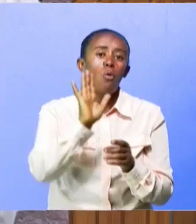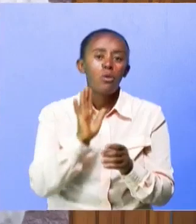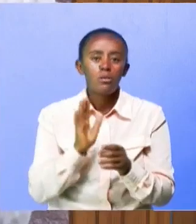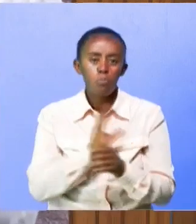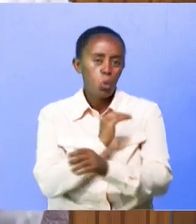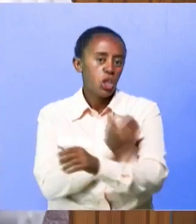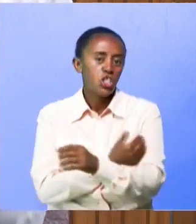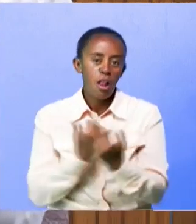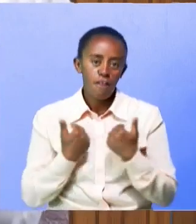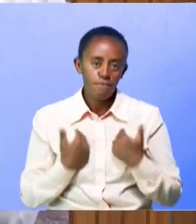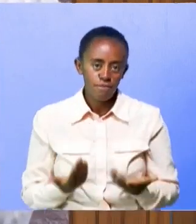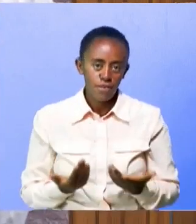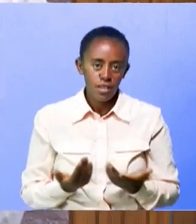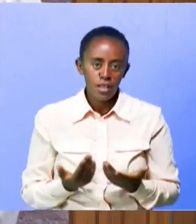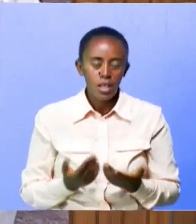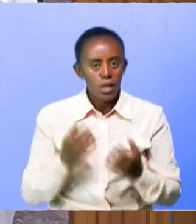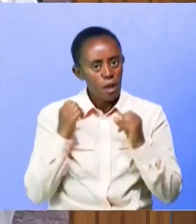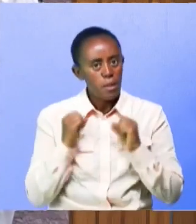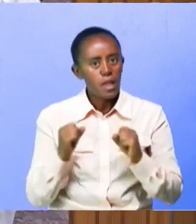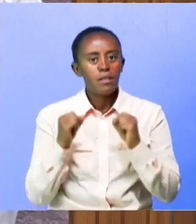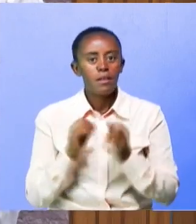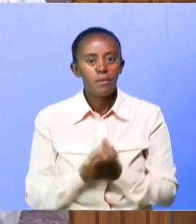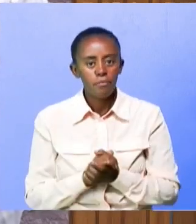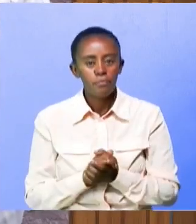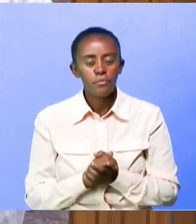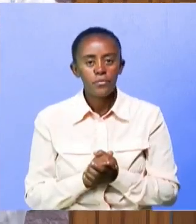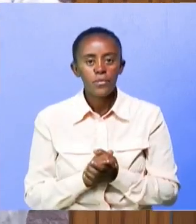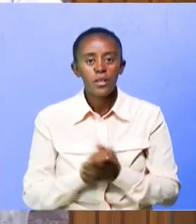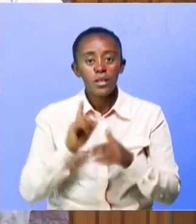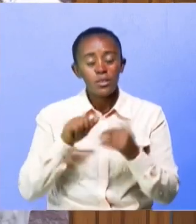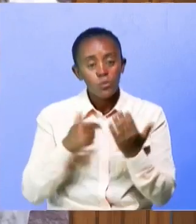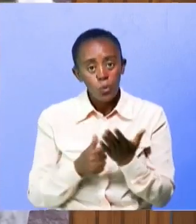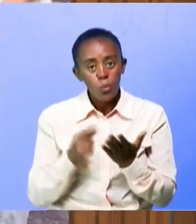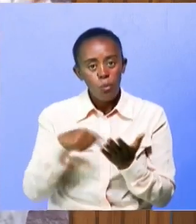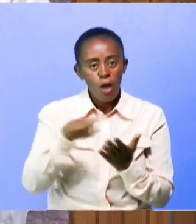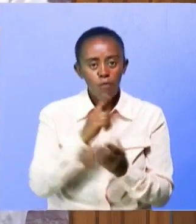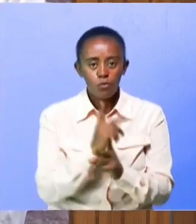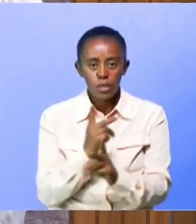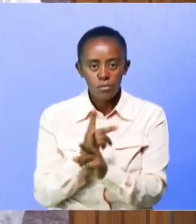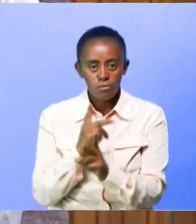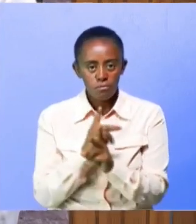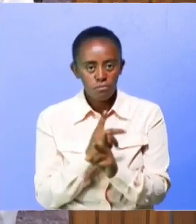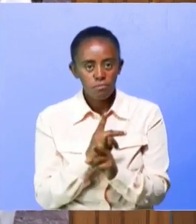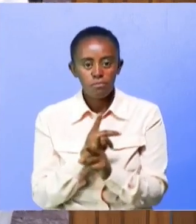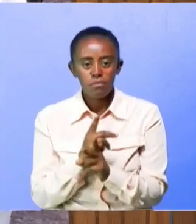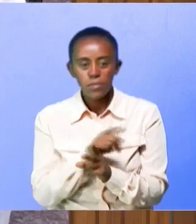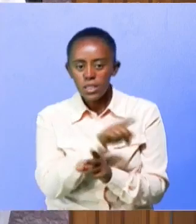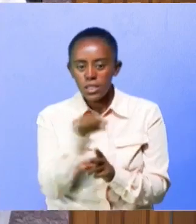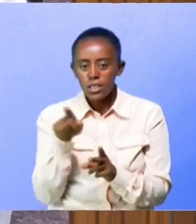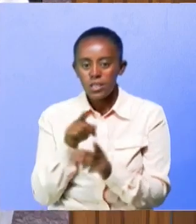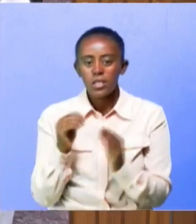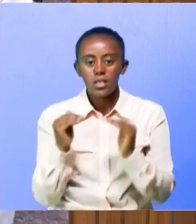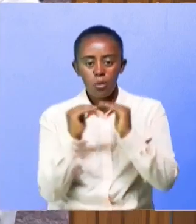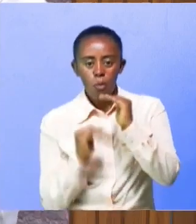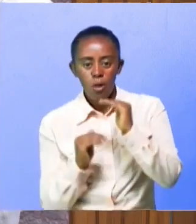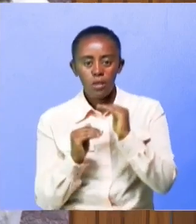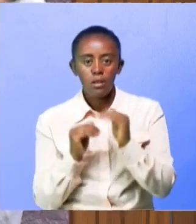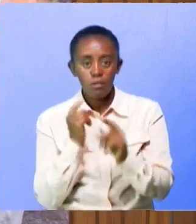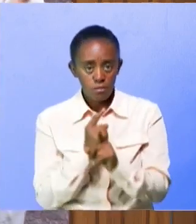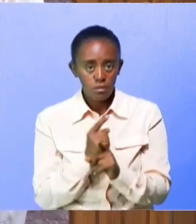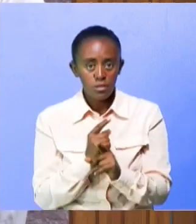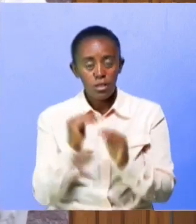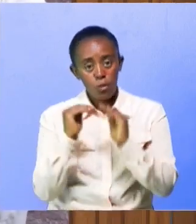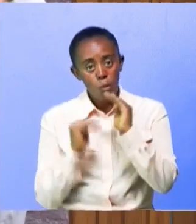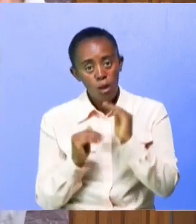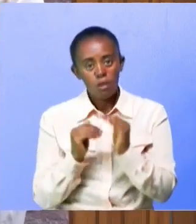Potential, right? In ability. So we have to keep the inequality, right? The quality